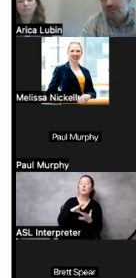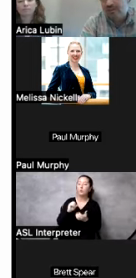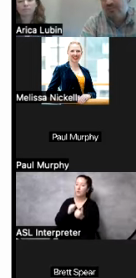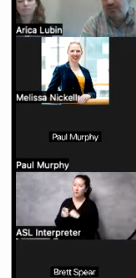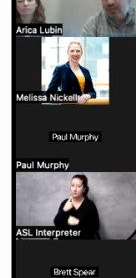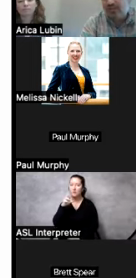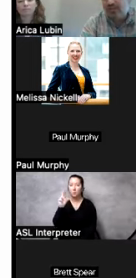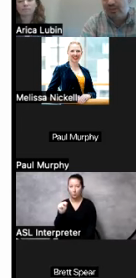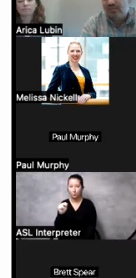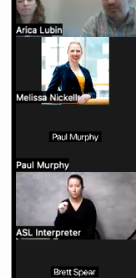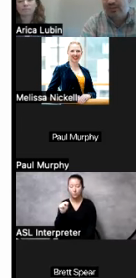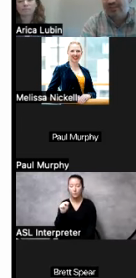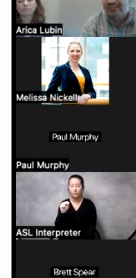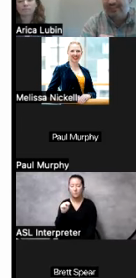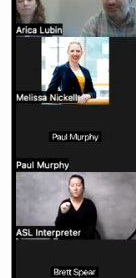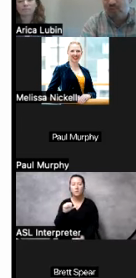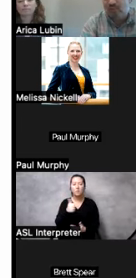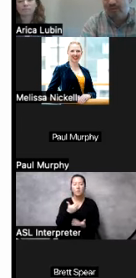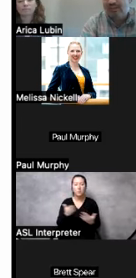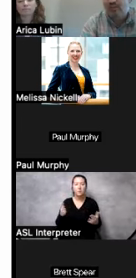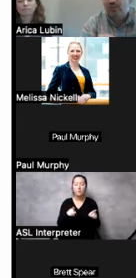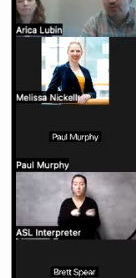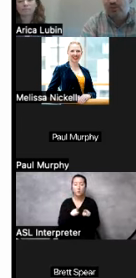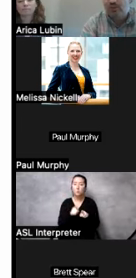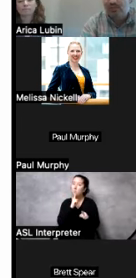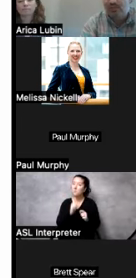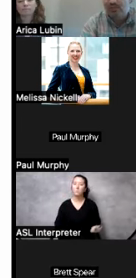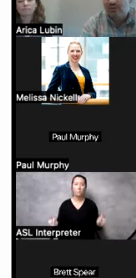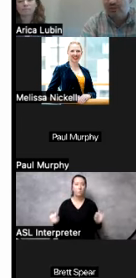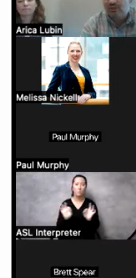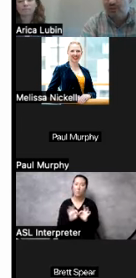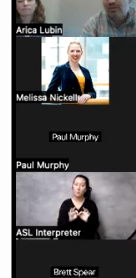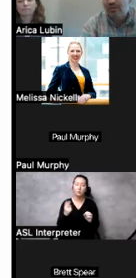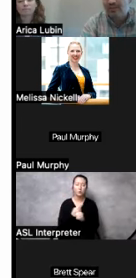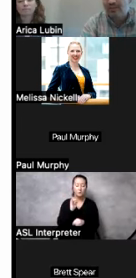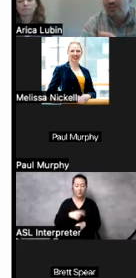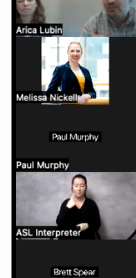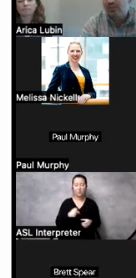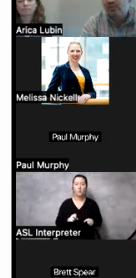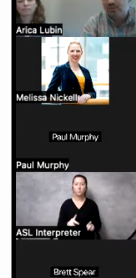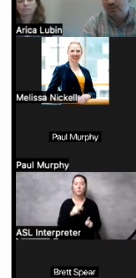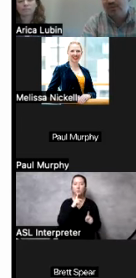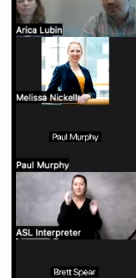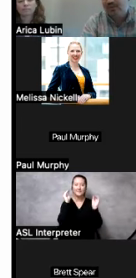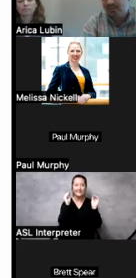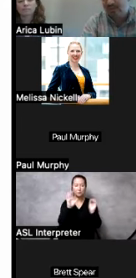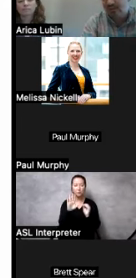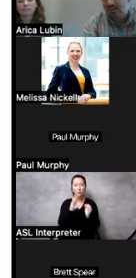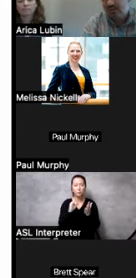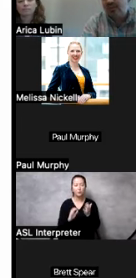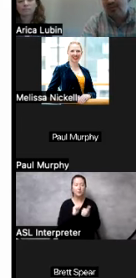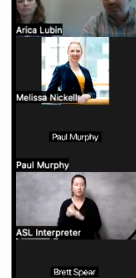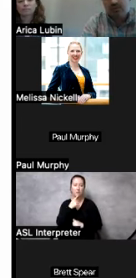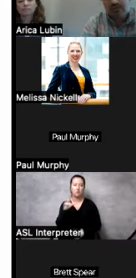no. But the other thing, right, is this is important, is you should use this as another opportunity to teach your students how to say